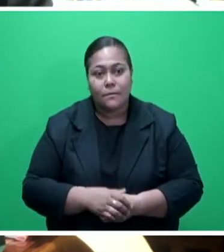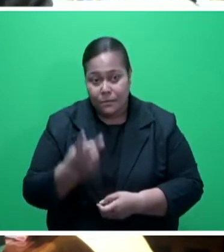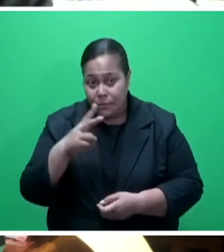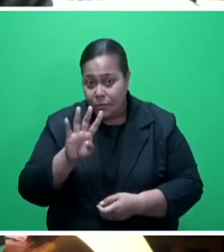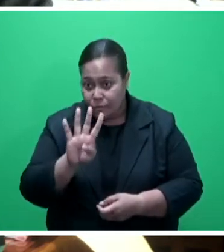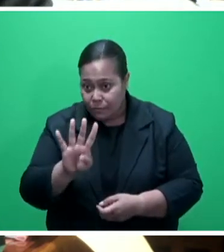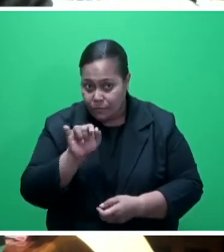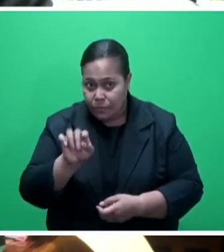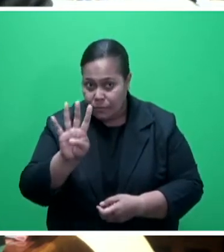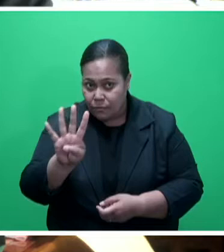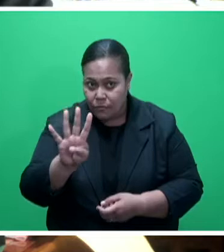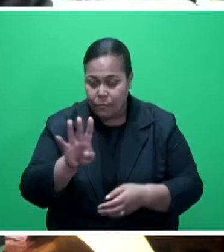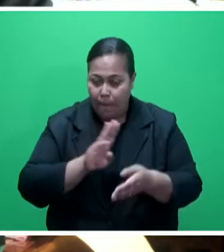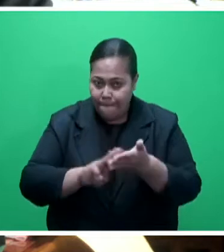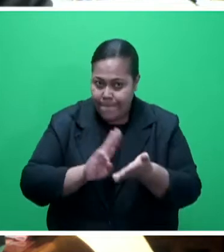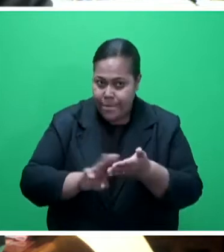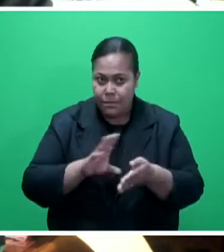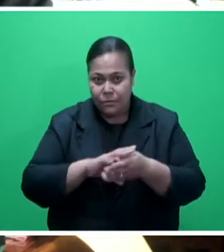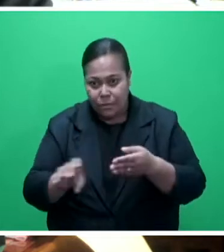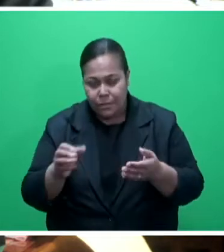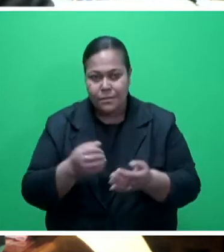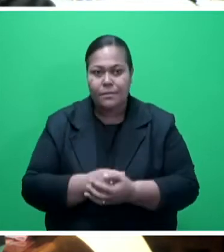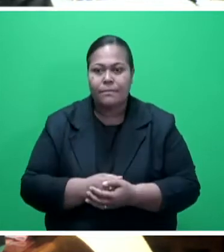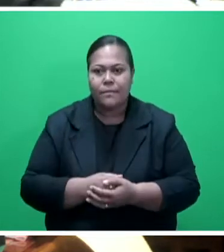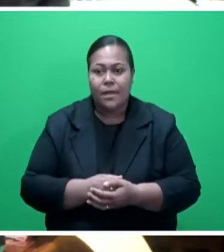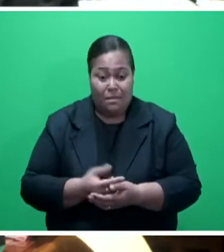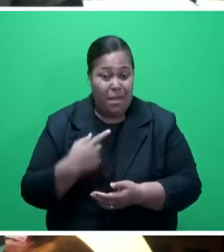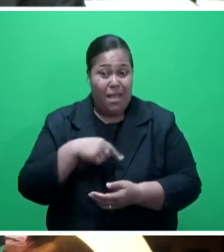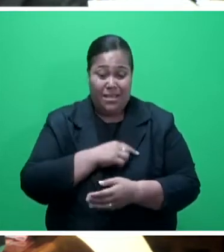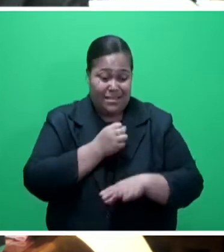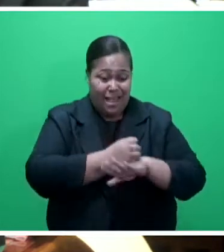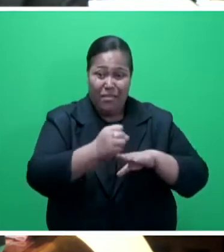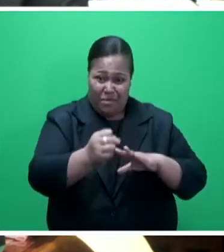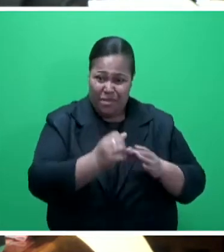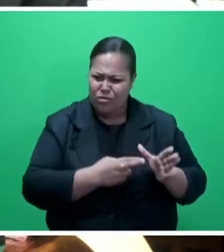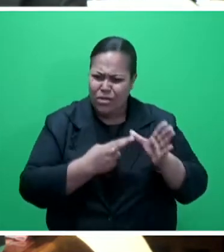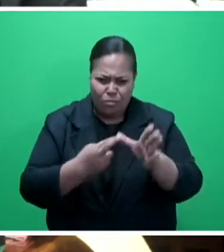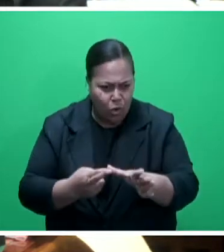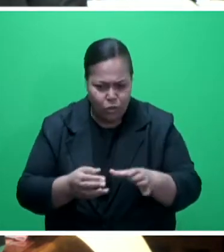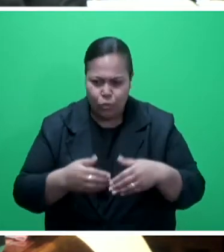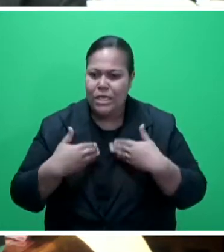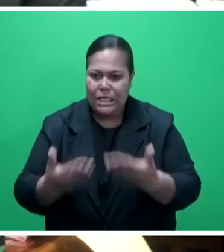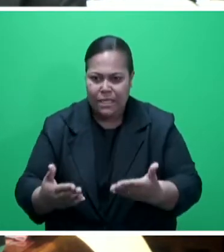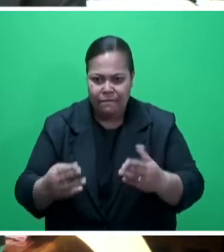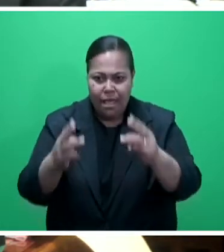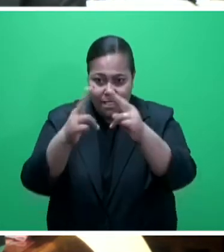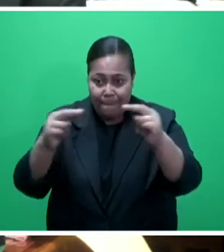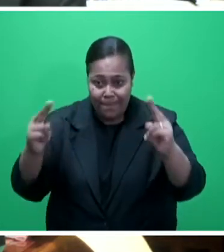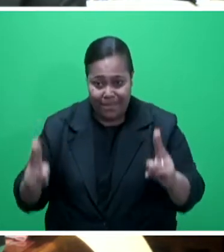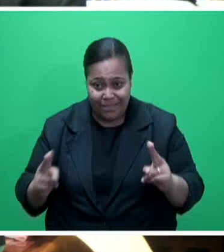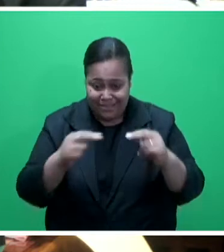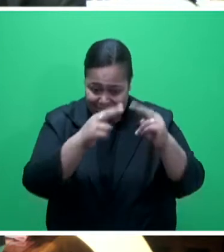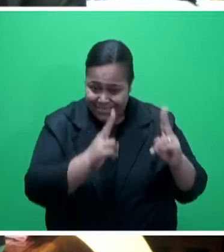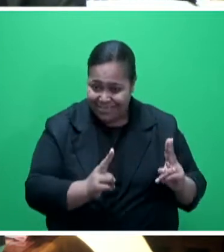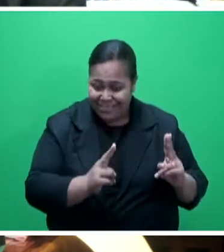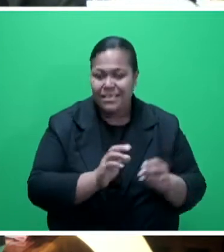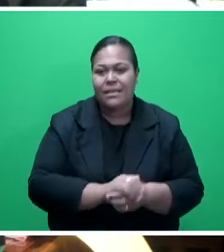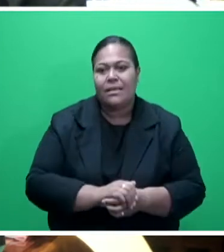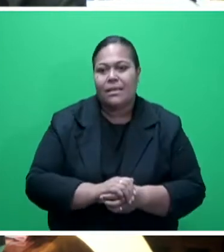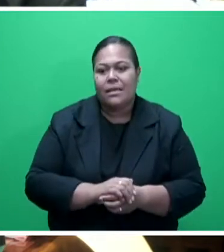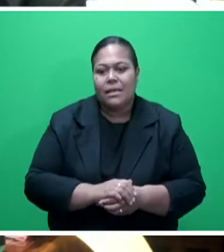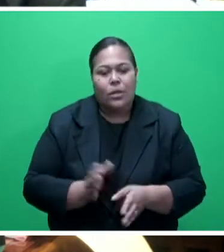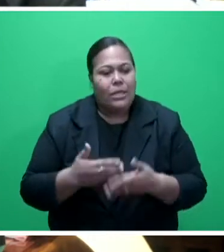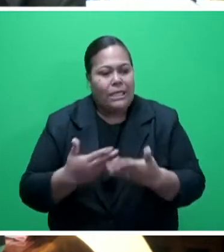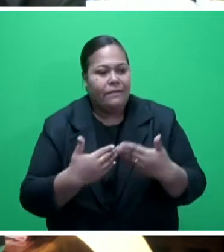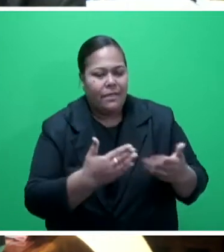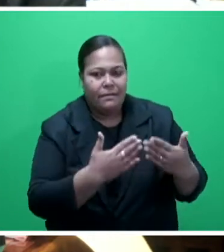$24.4 million. Despite the swift response by government in the form of tents and tarpaulins as temporary shelters, the number of affected